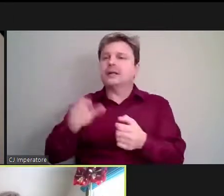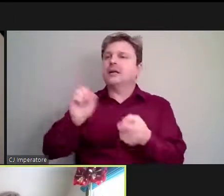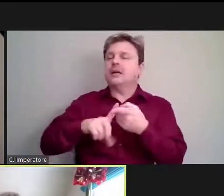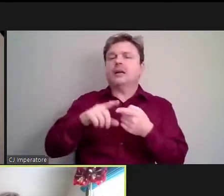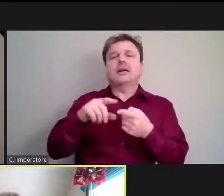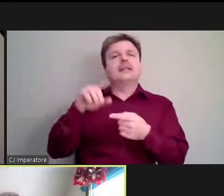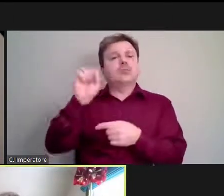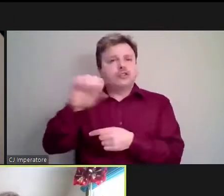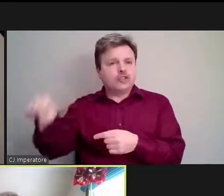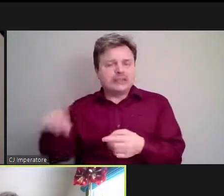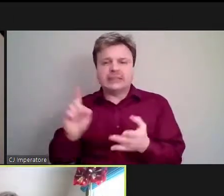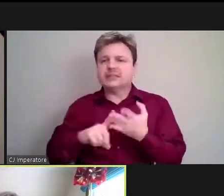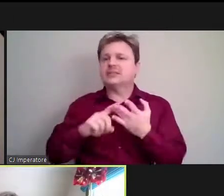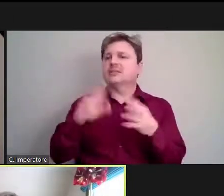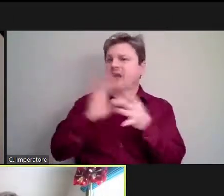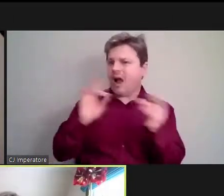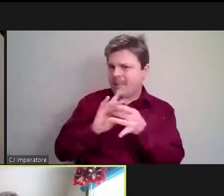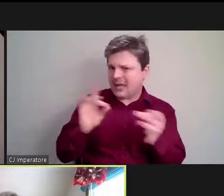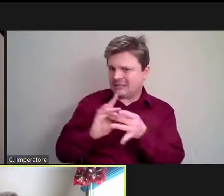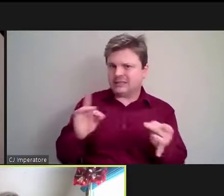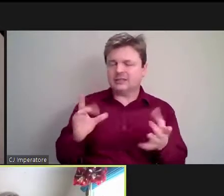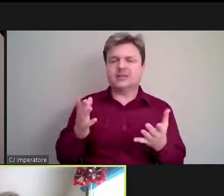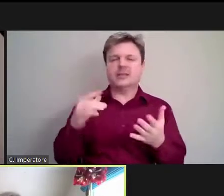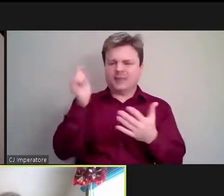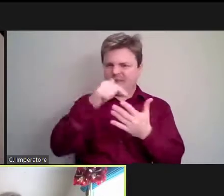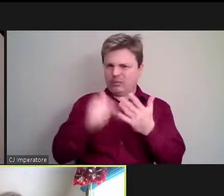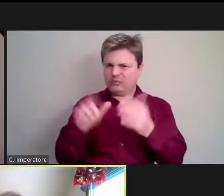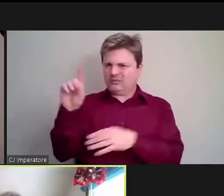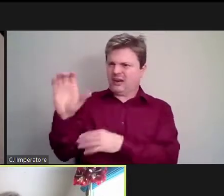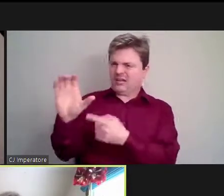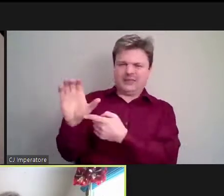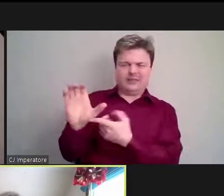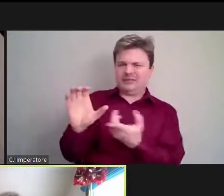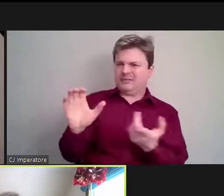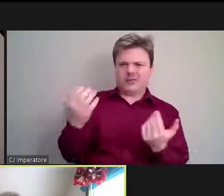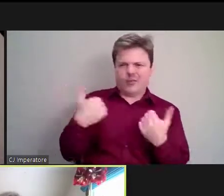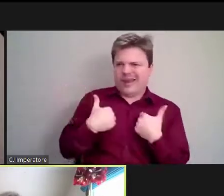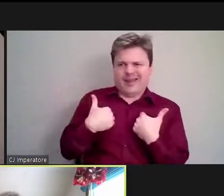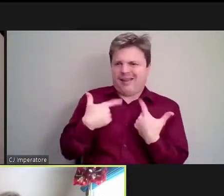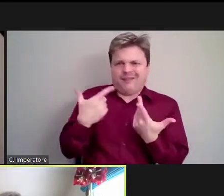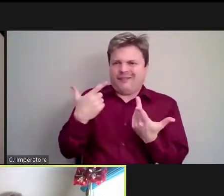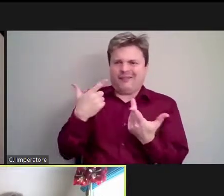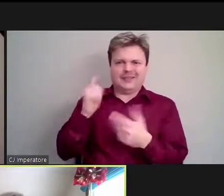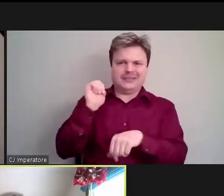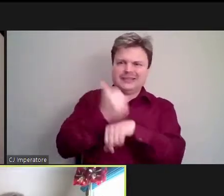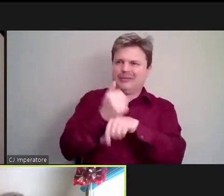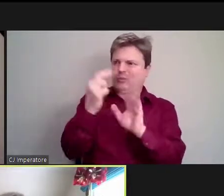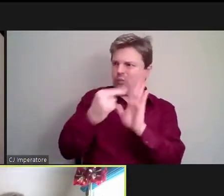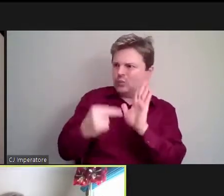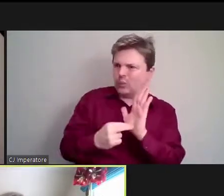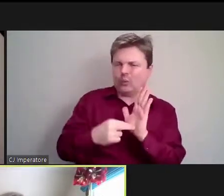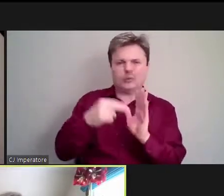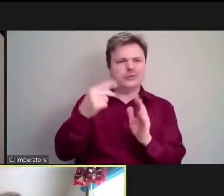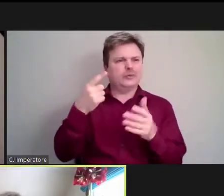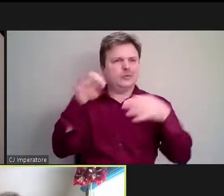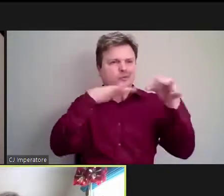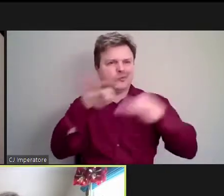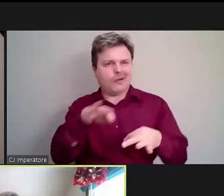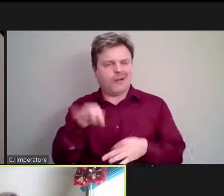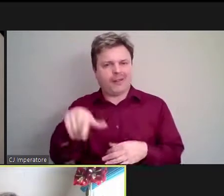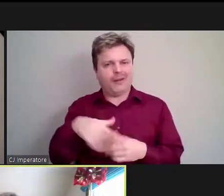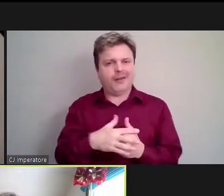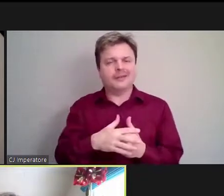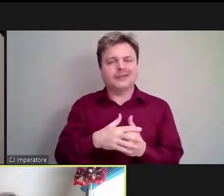spreadsheets, documents that we don't really have set ways to vocalize or describe